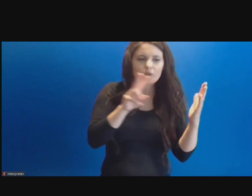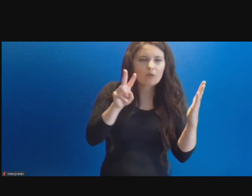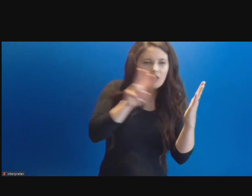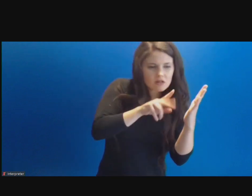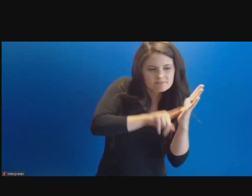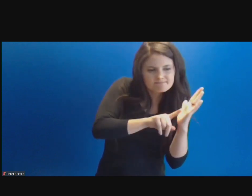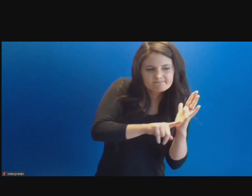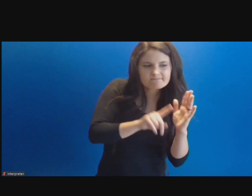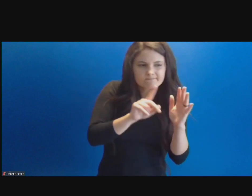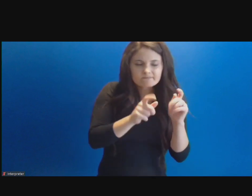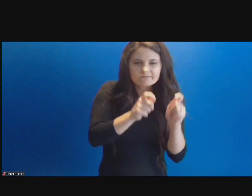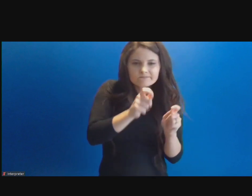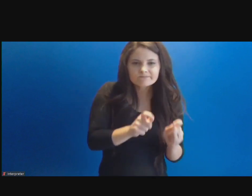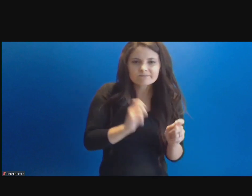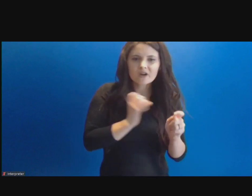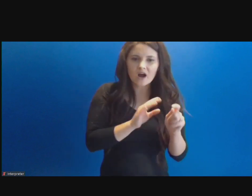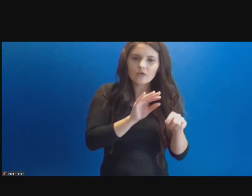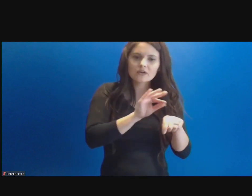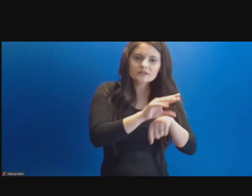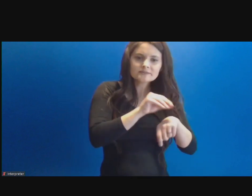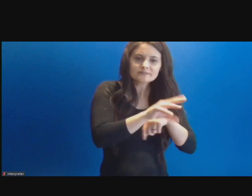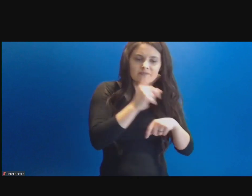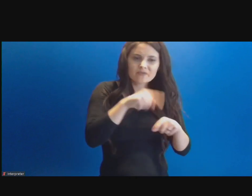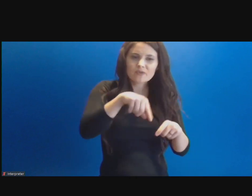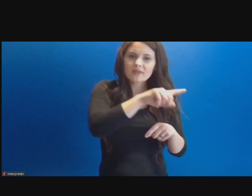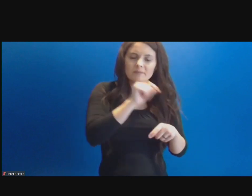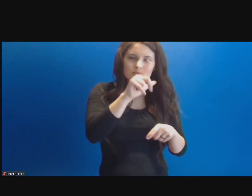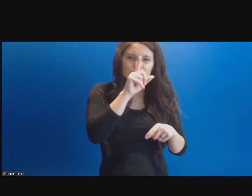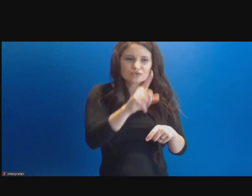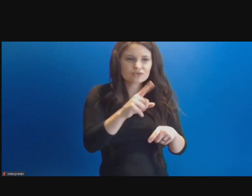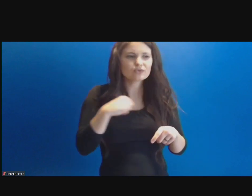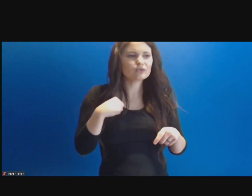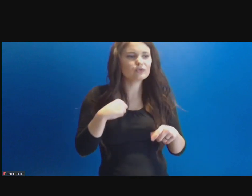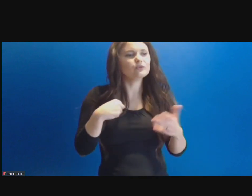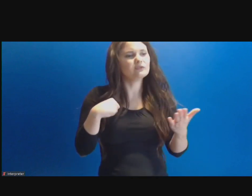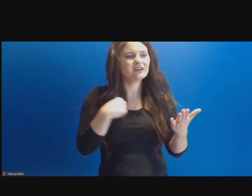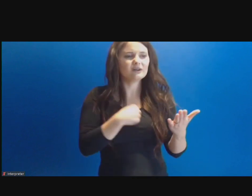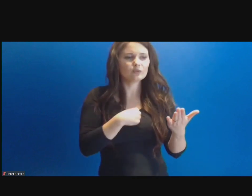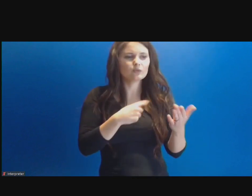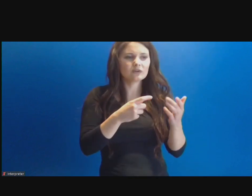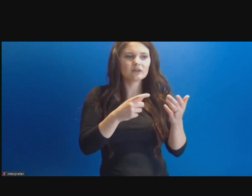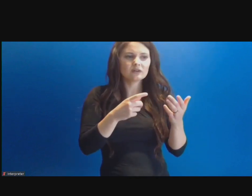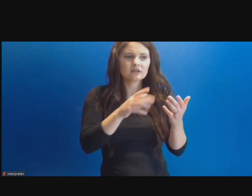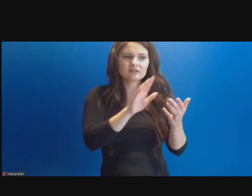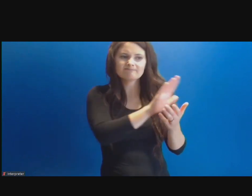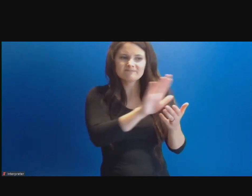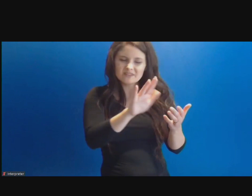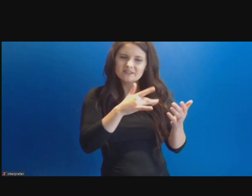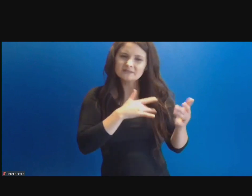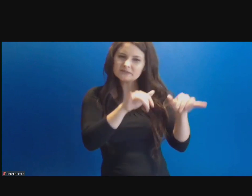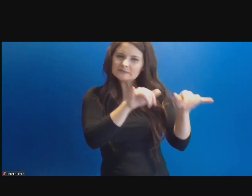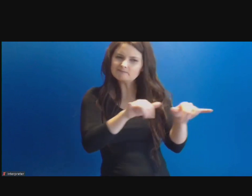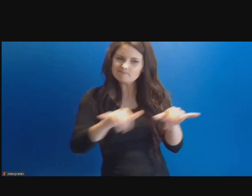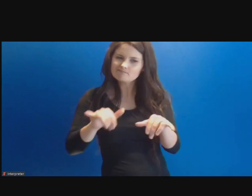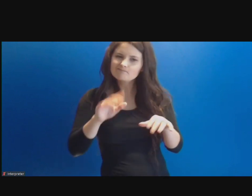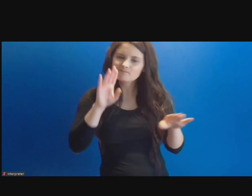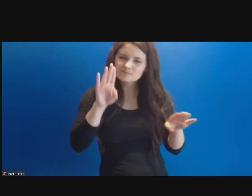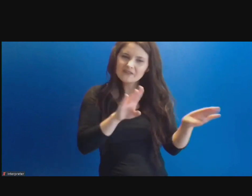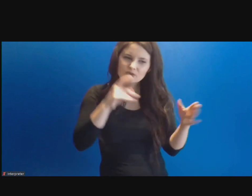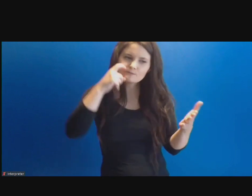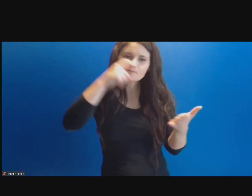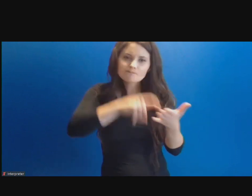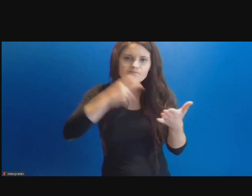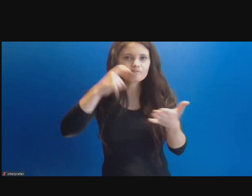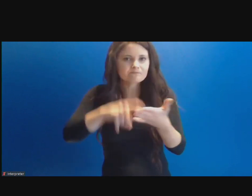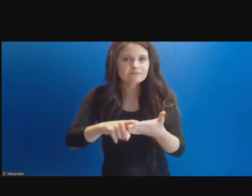guidance for those folks. I'm not sure that we've had quite as much change of behavior there, and it's something that